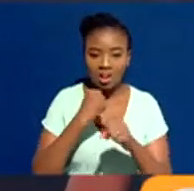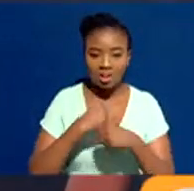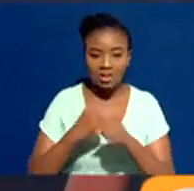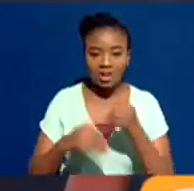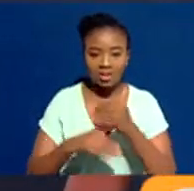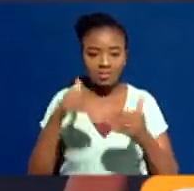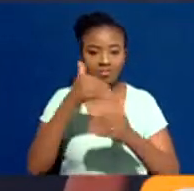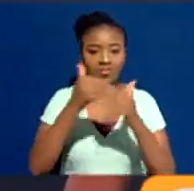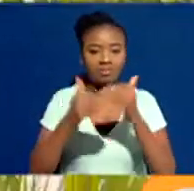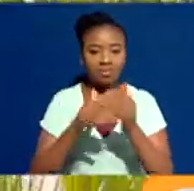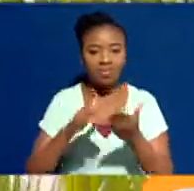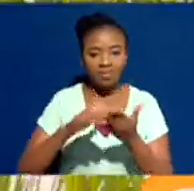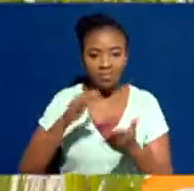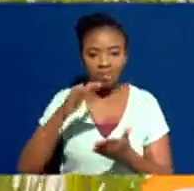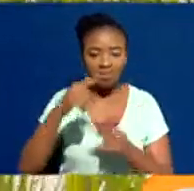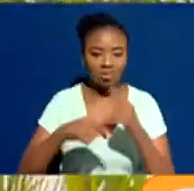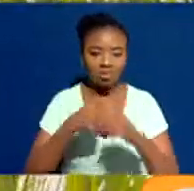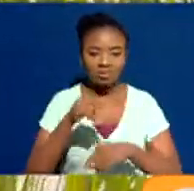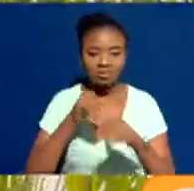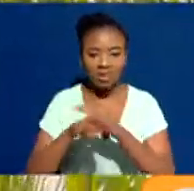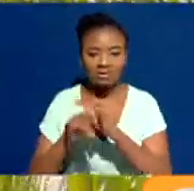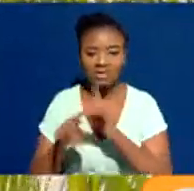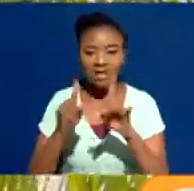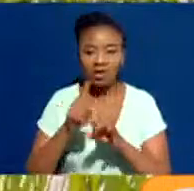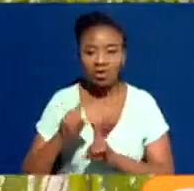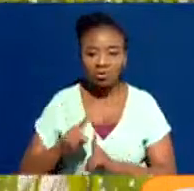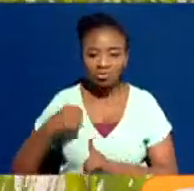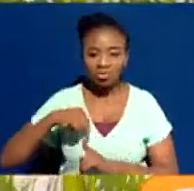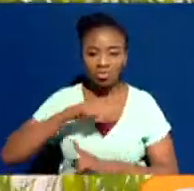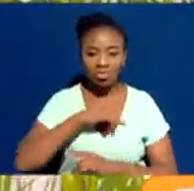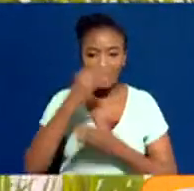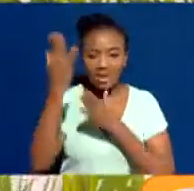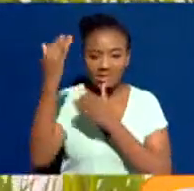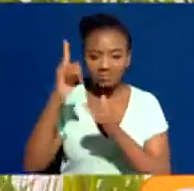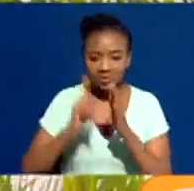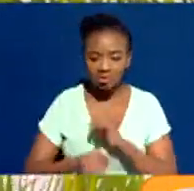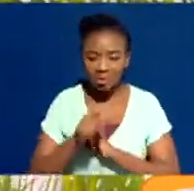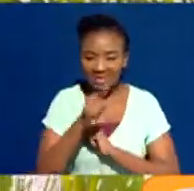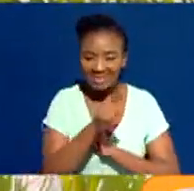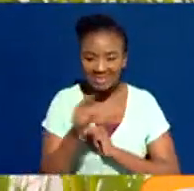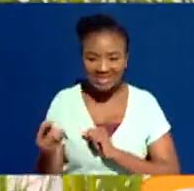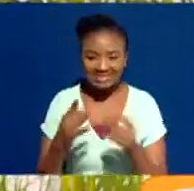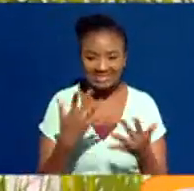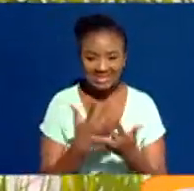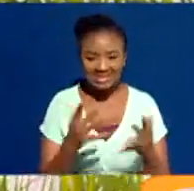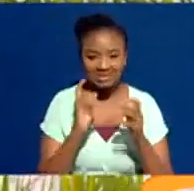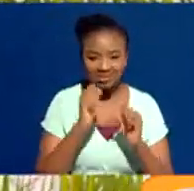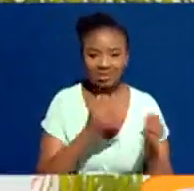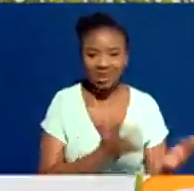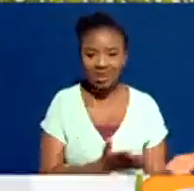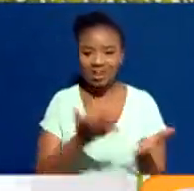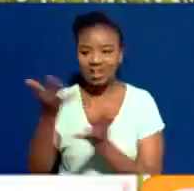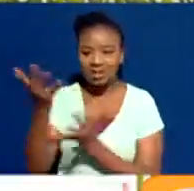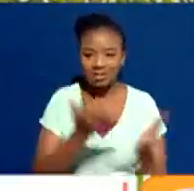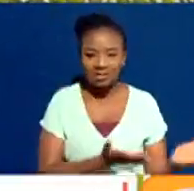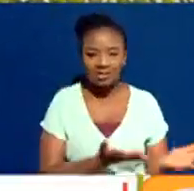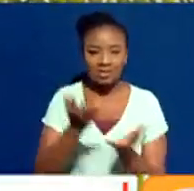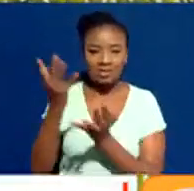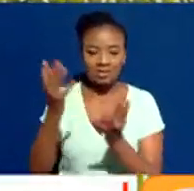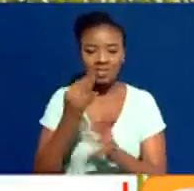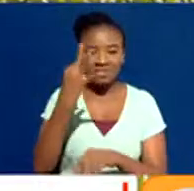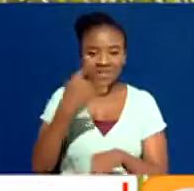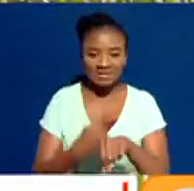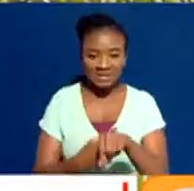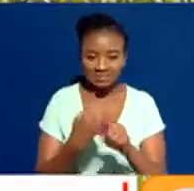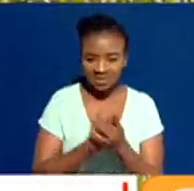underway expedited. Tunatarajia kwamba mzigo hii itakuwa inabebwa mara tatu kwa wiki. Na ya